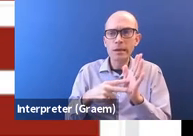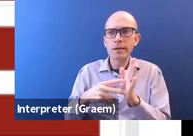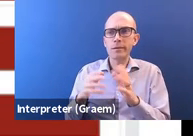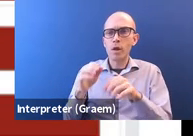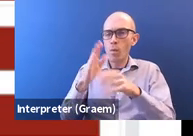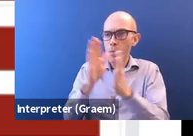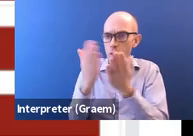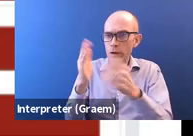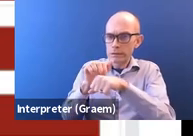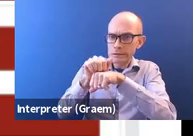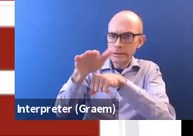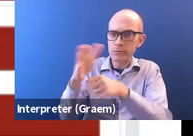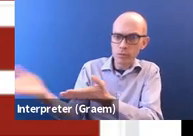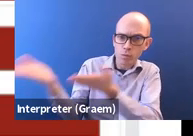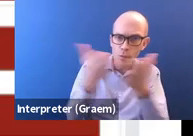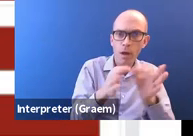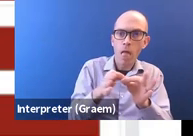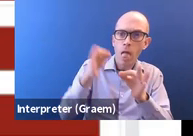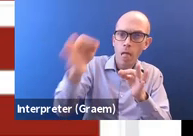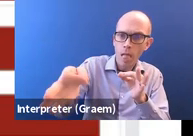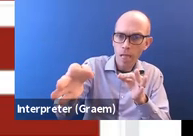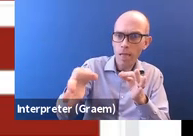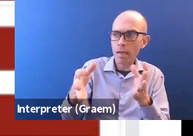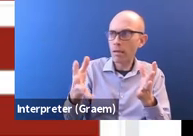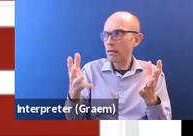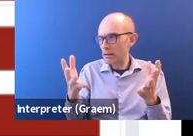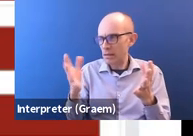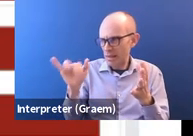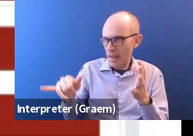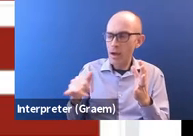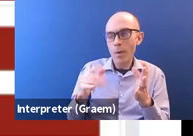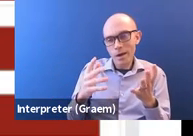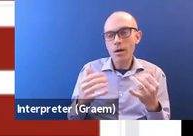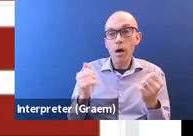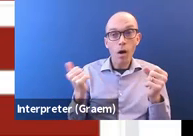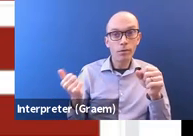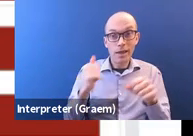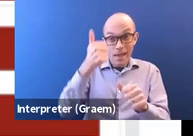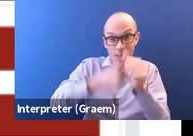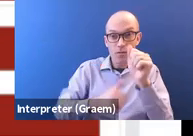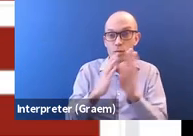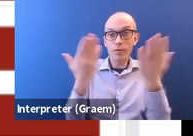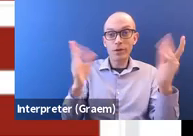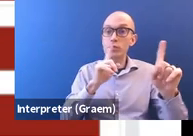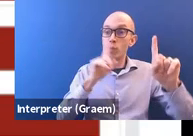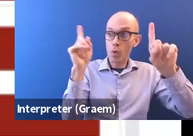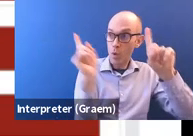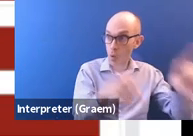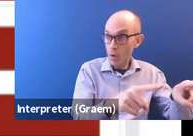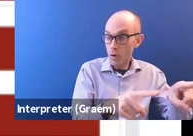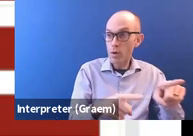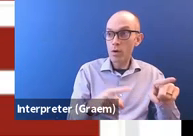but everything's on order. And if there is a book that we currently don't have on hand, which is a very small percent, to be